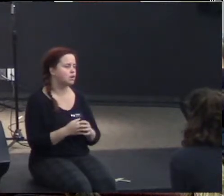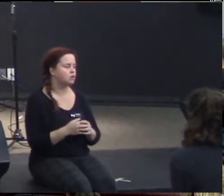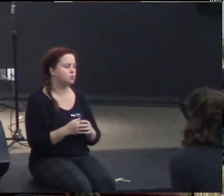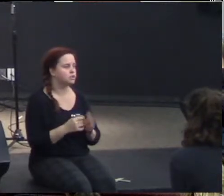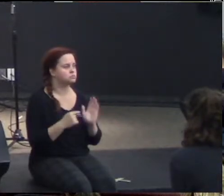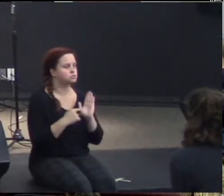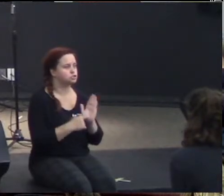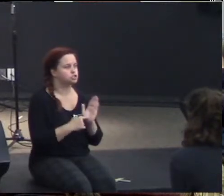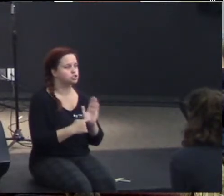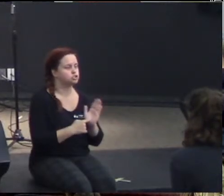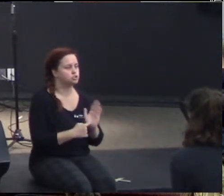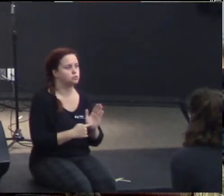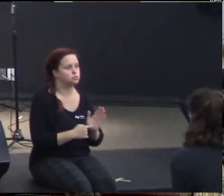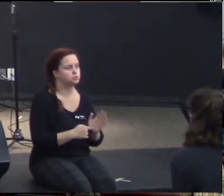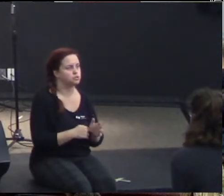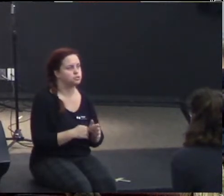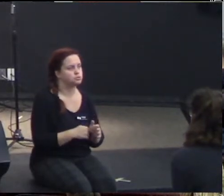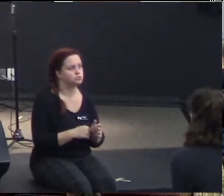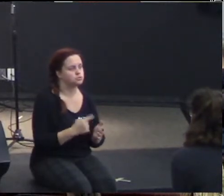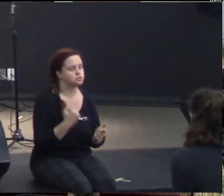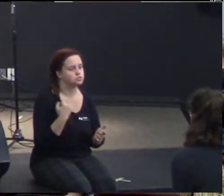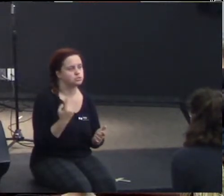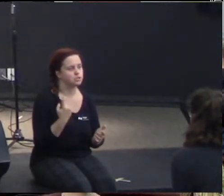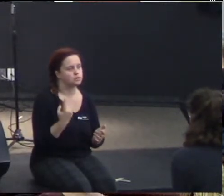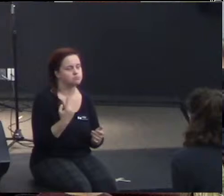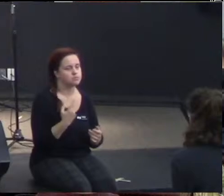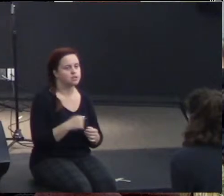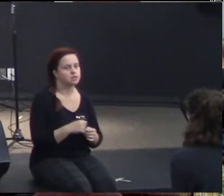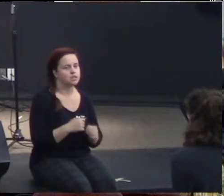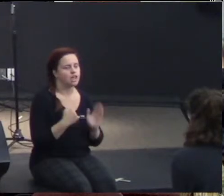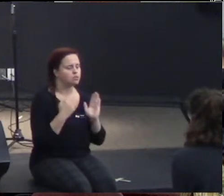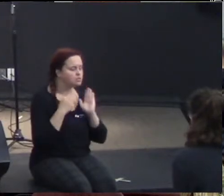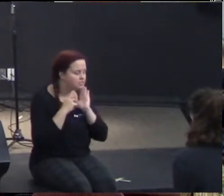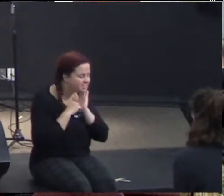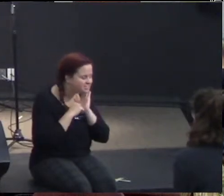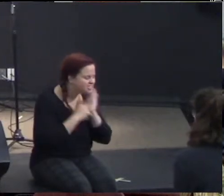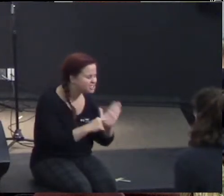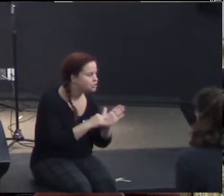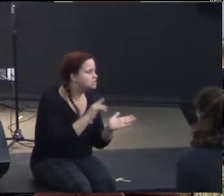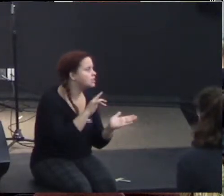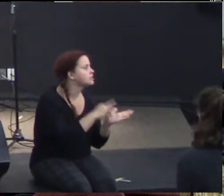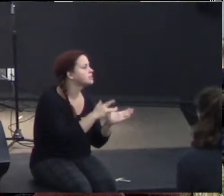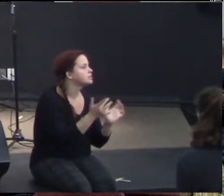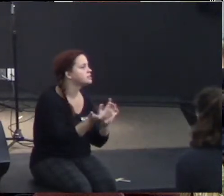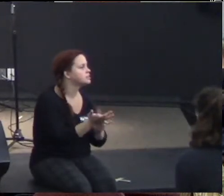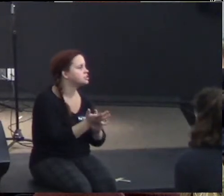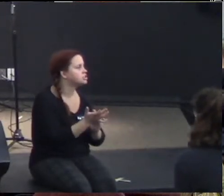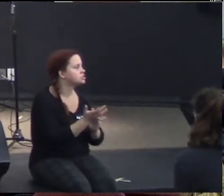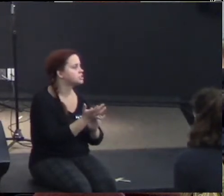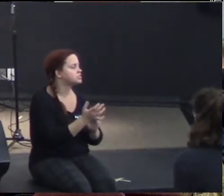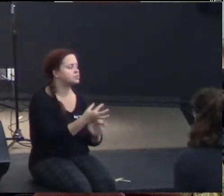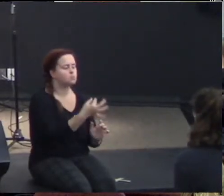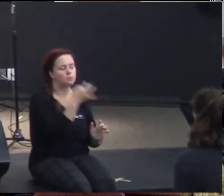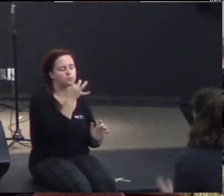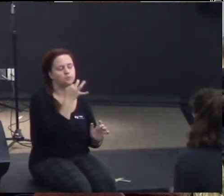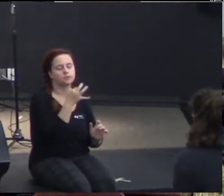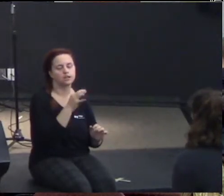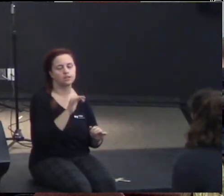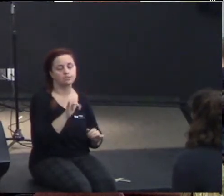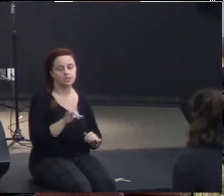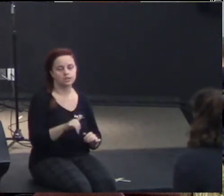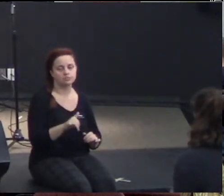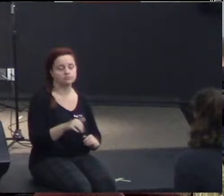over that I think embodies Jesus' mastery of this. It's